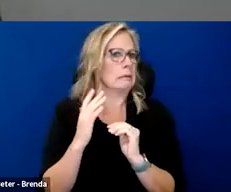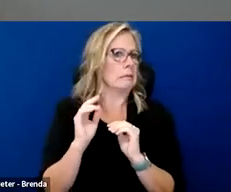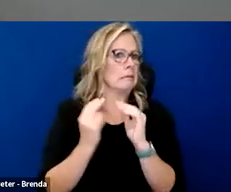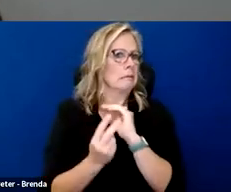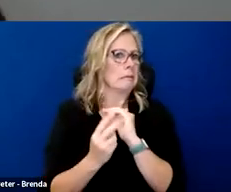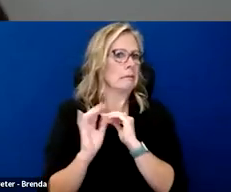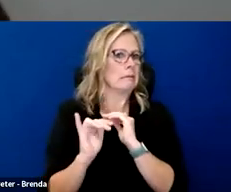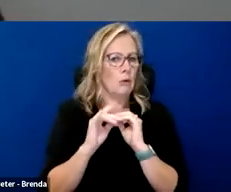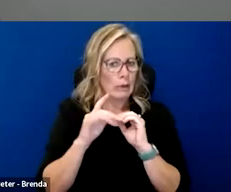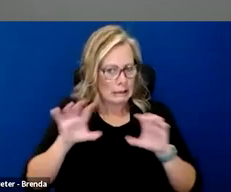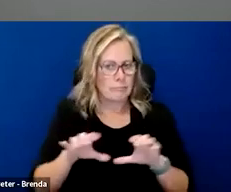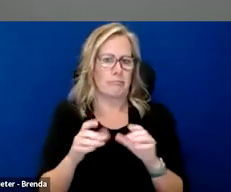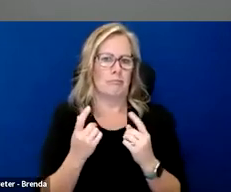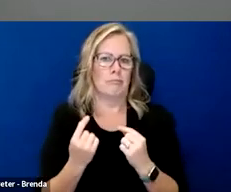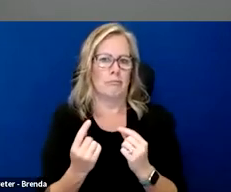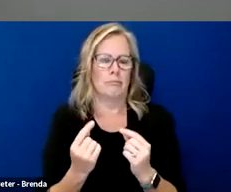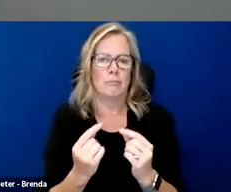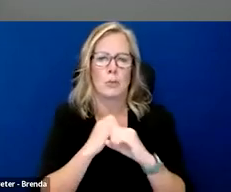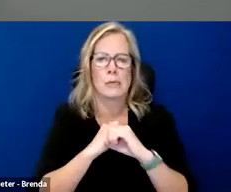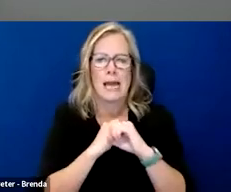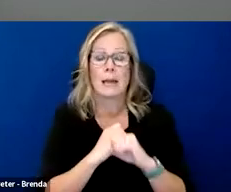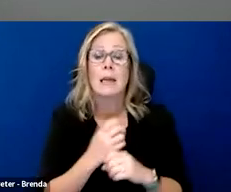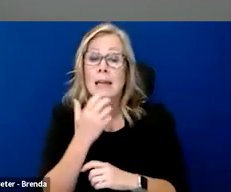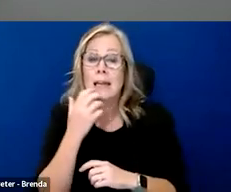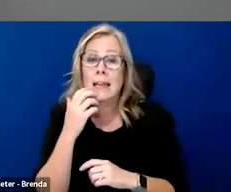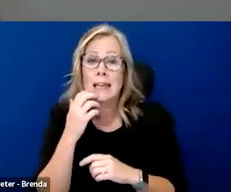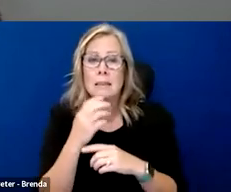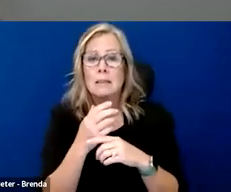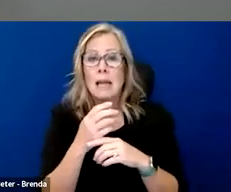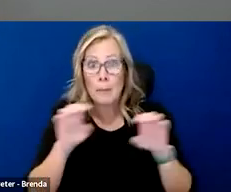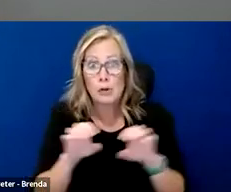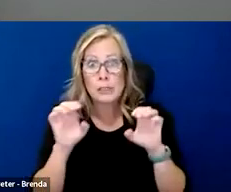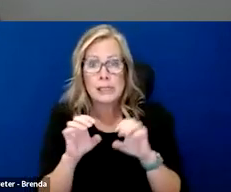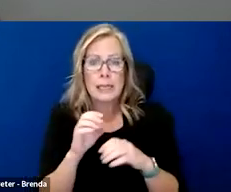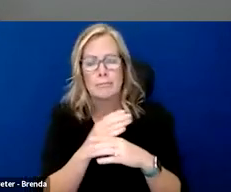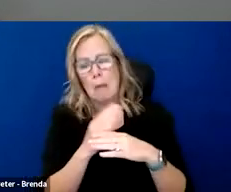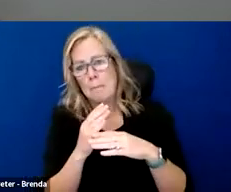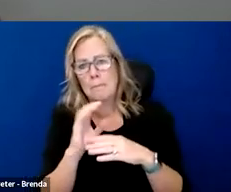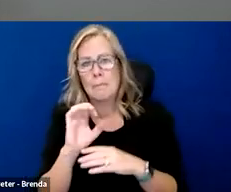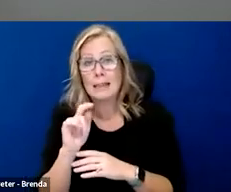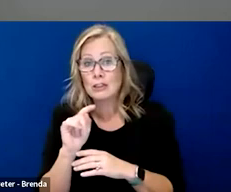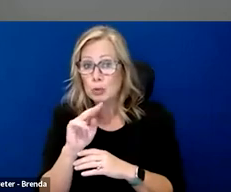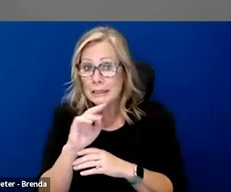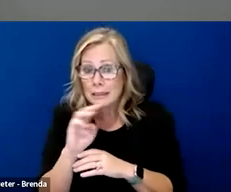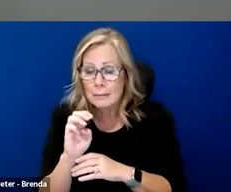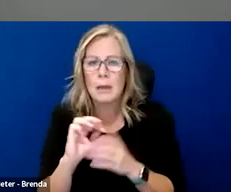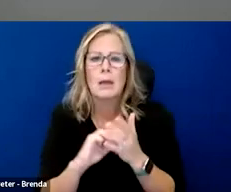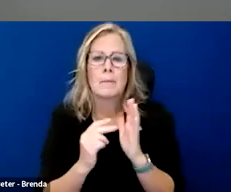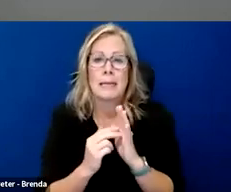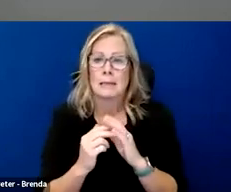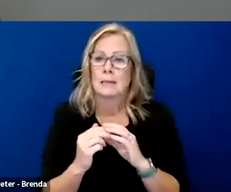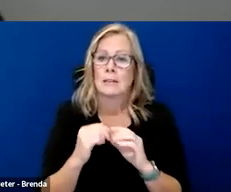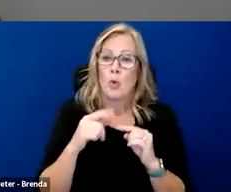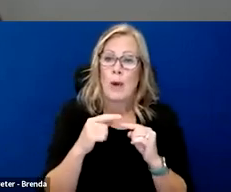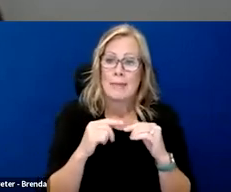heat emergency, there aren't specific temperatures associated, but it will be declared when daytime and overnight temperatures